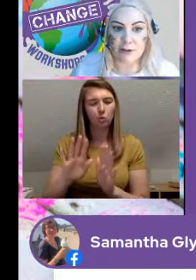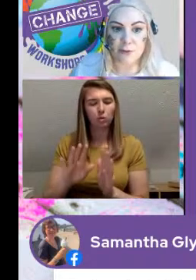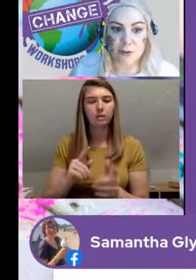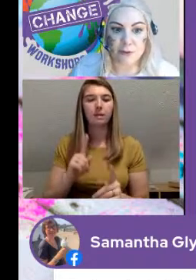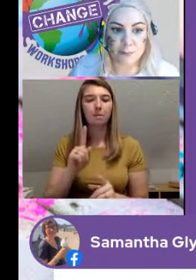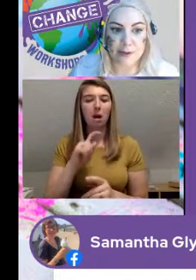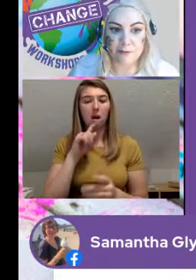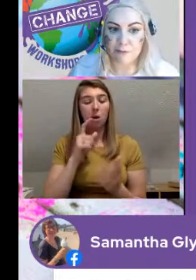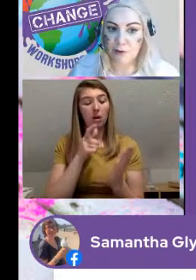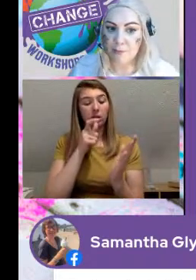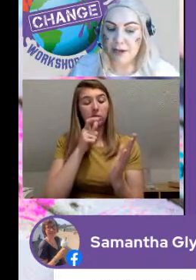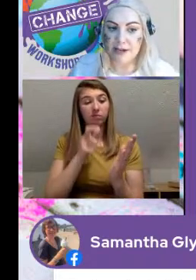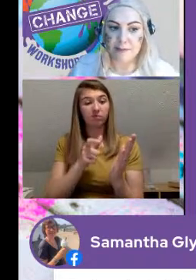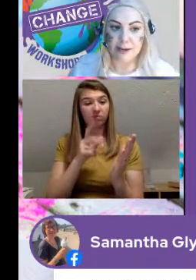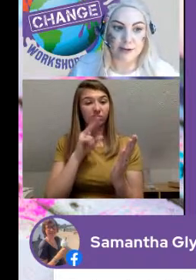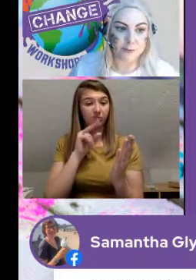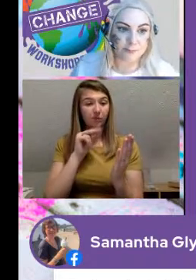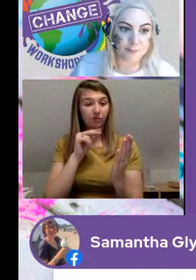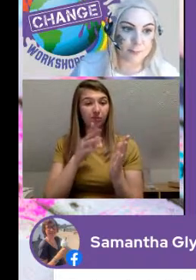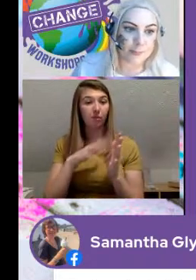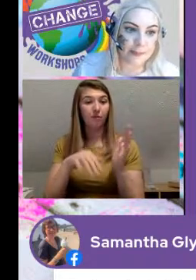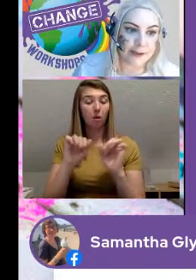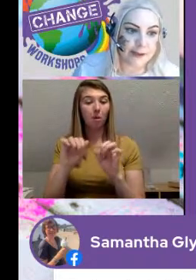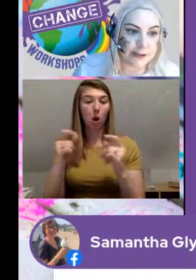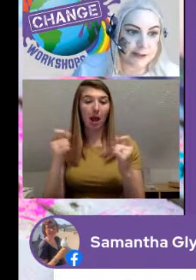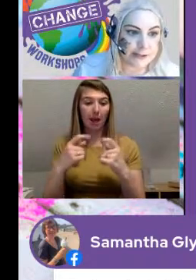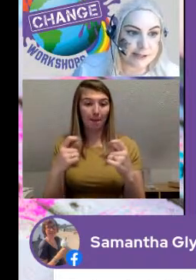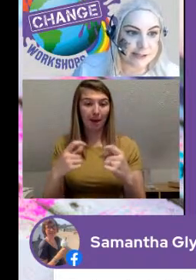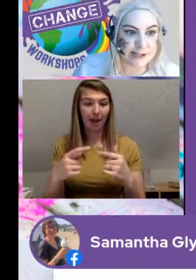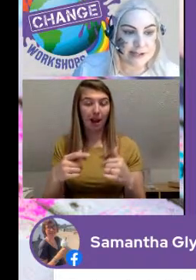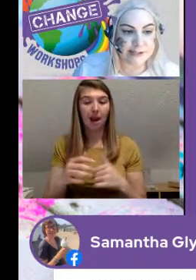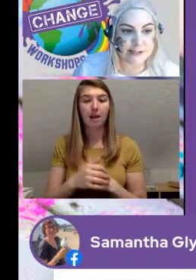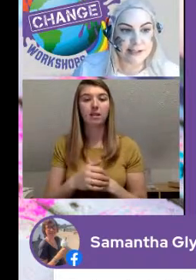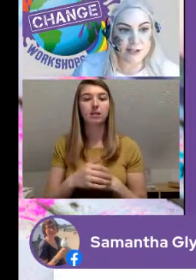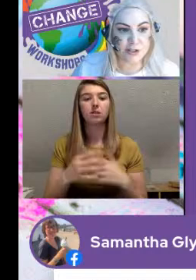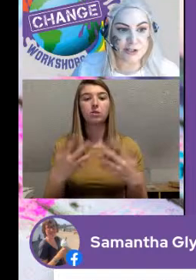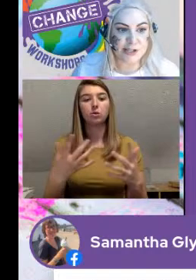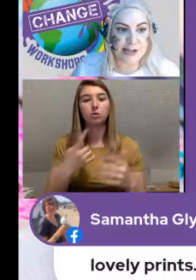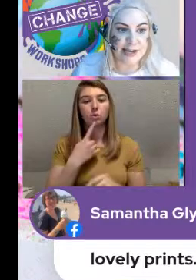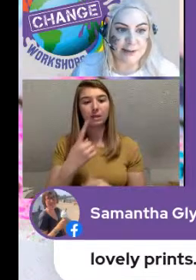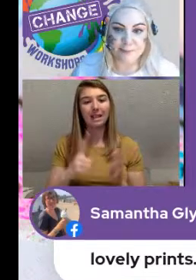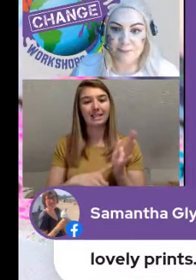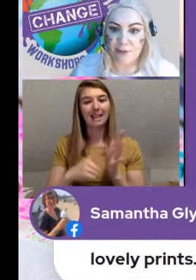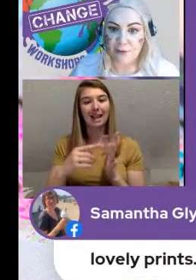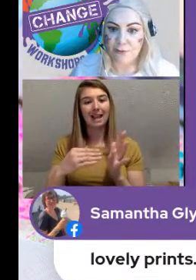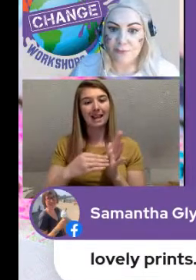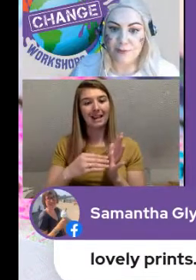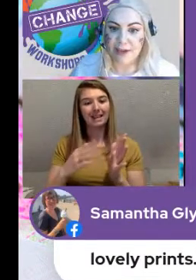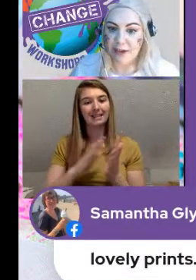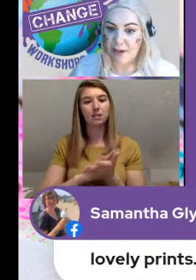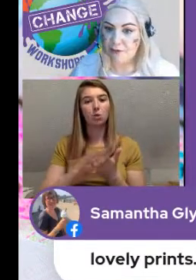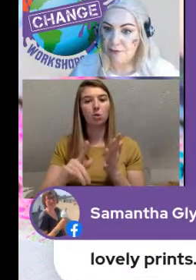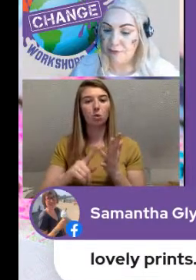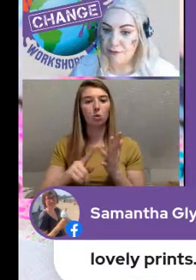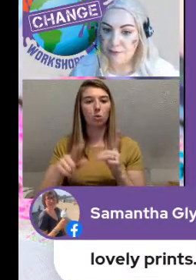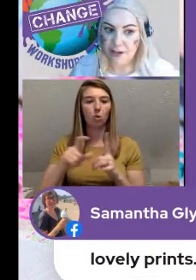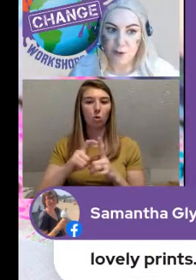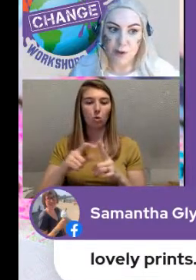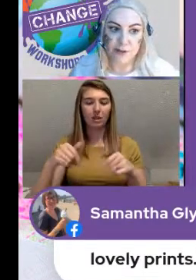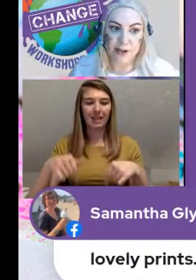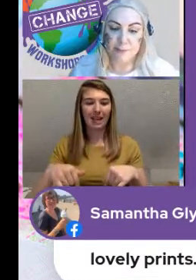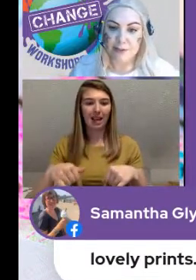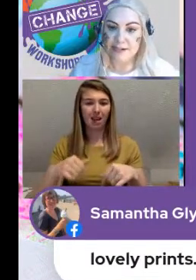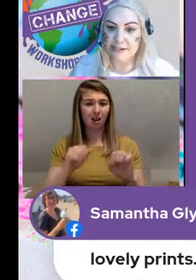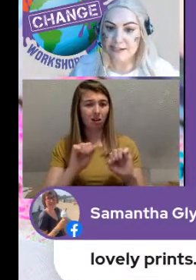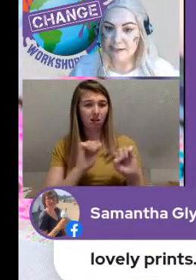out a little bit from her email. So it says, Liz Hood here. Oh, we'll get her. Can we get